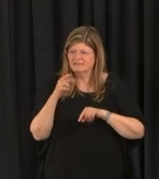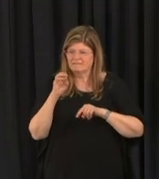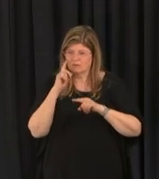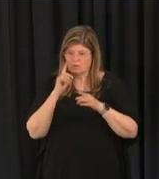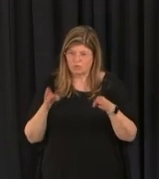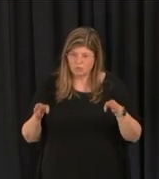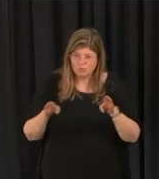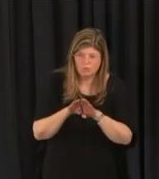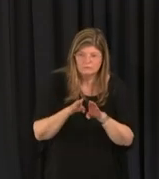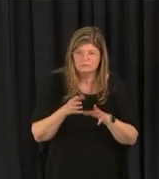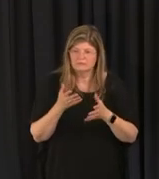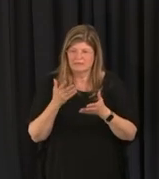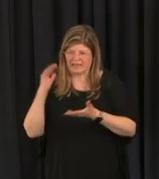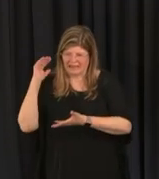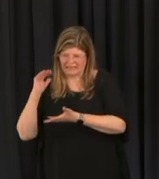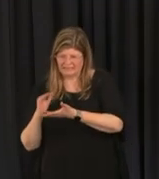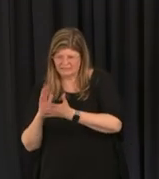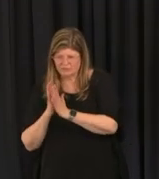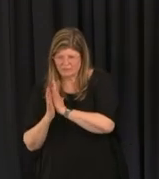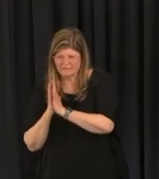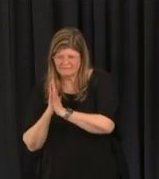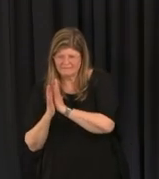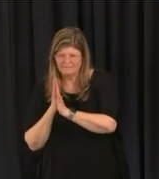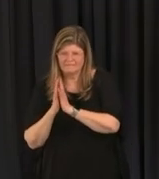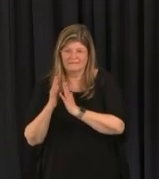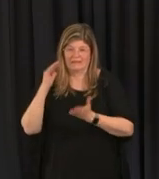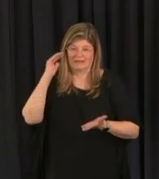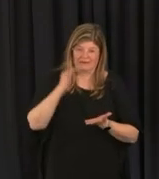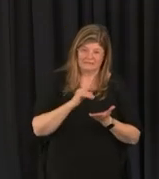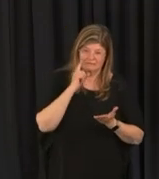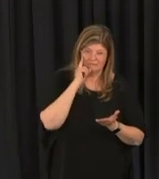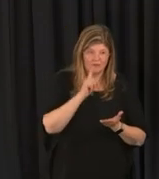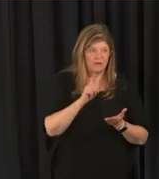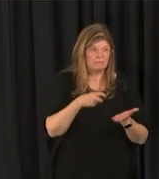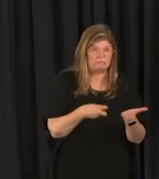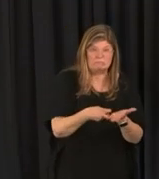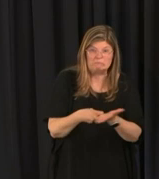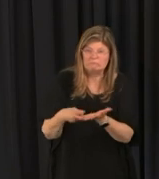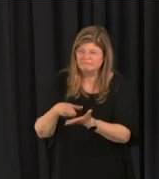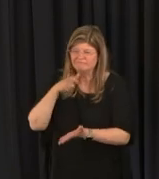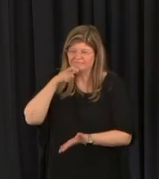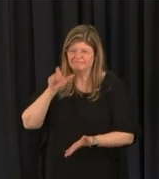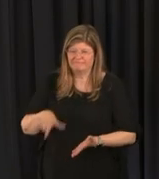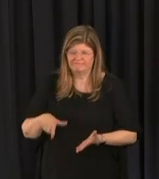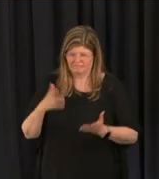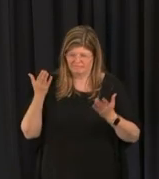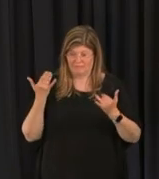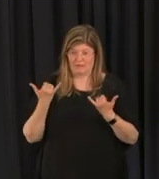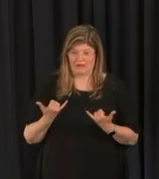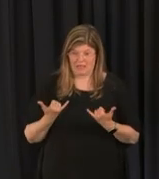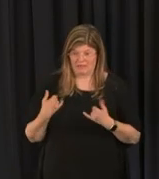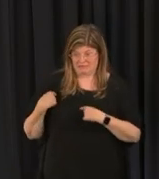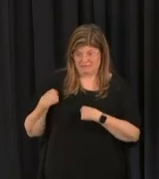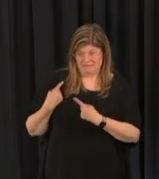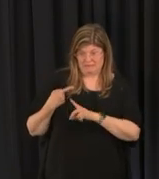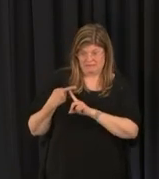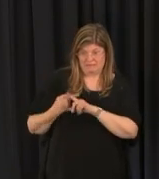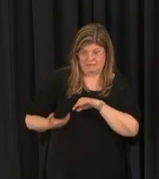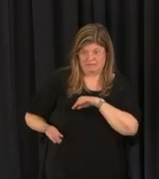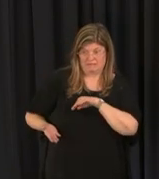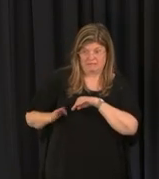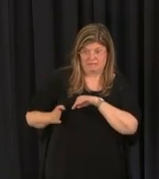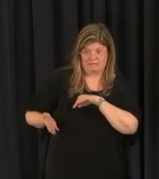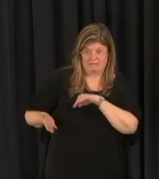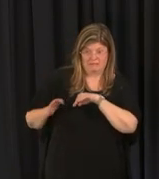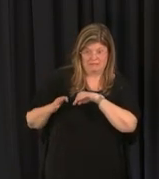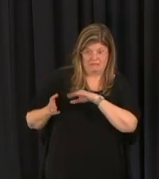traffic, and it was just frankly less need for enforcement. Over the months, we have